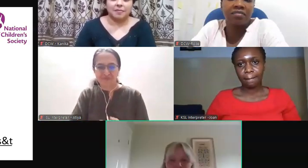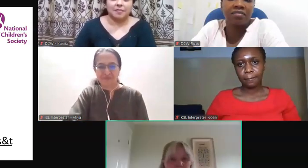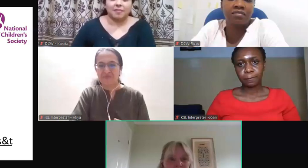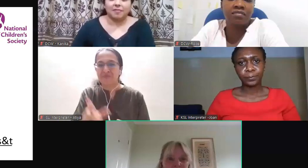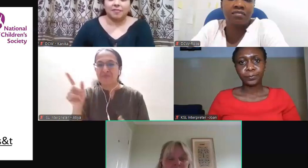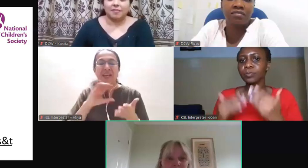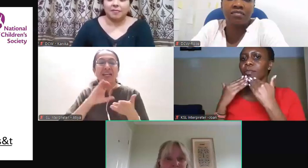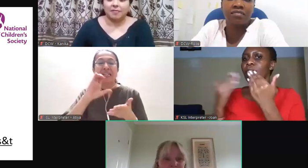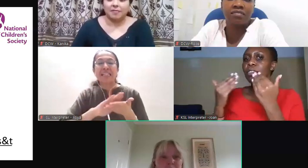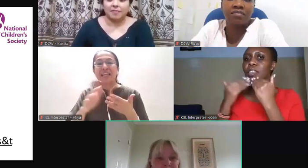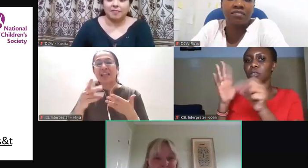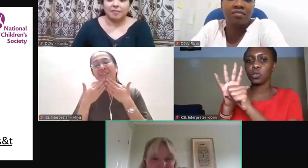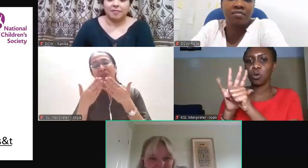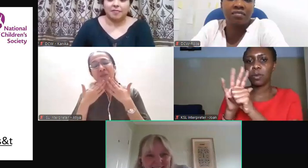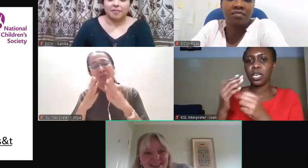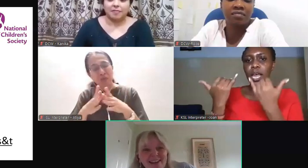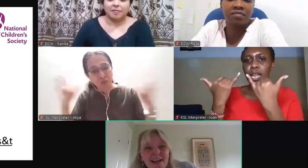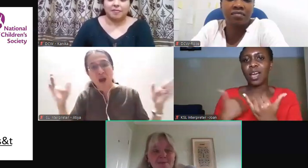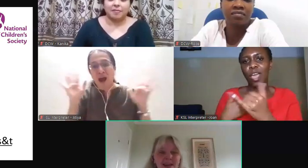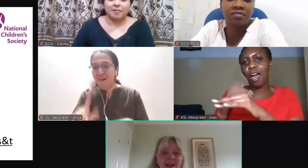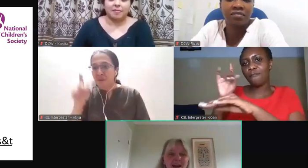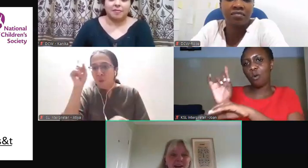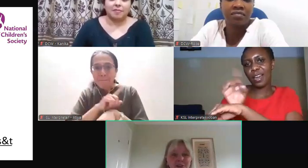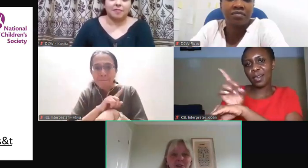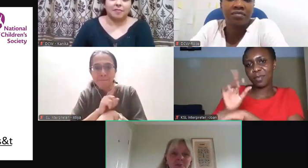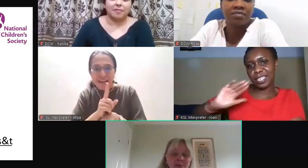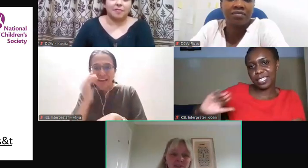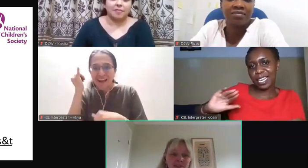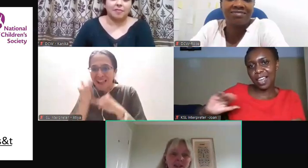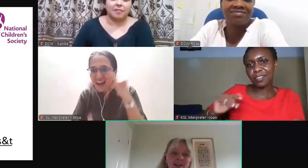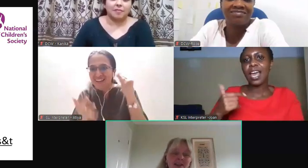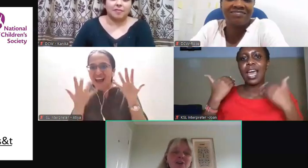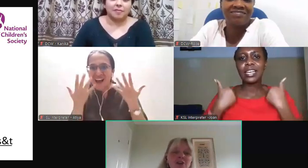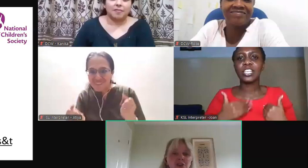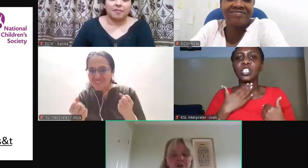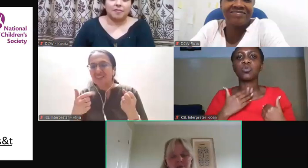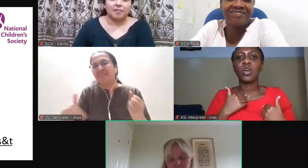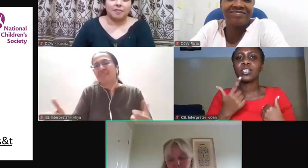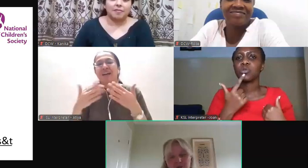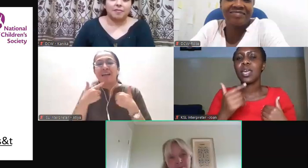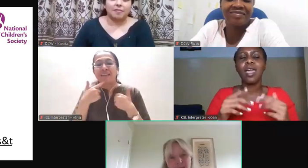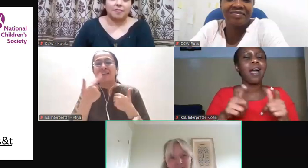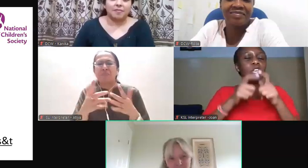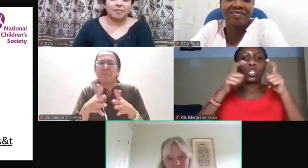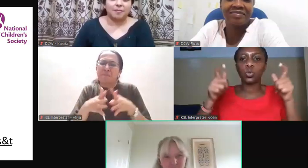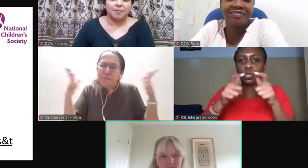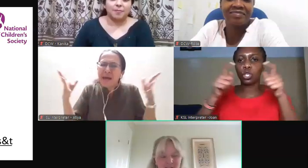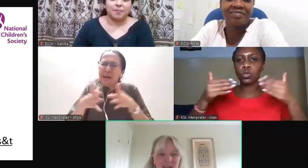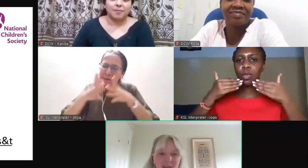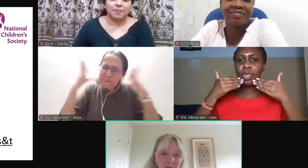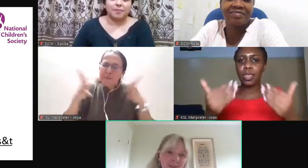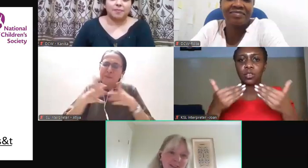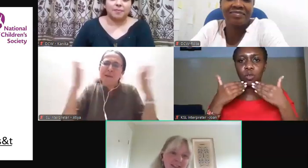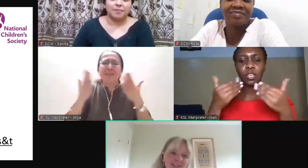Thank you so much. And we have 1 minute left. And I just want to say a huge, huge thank you